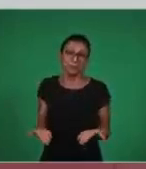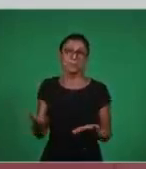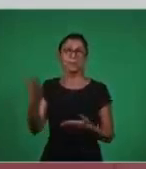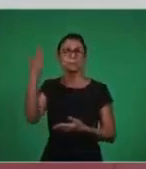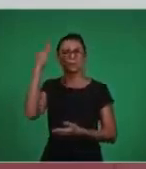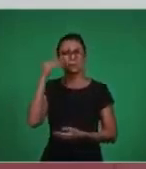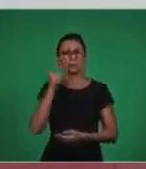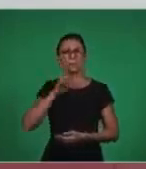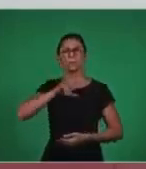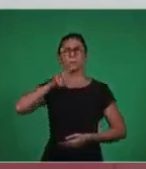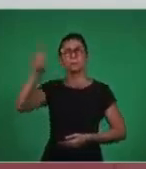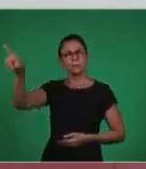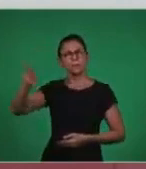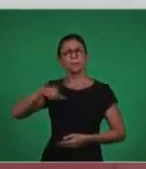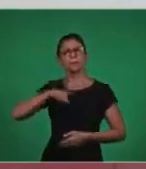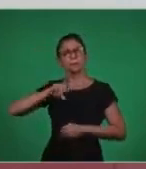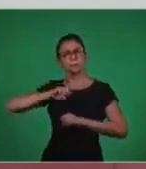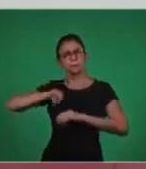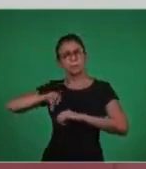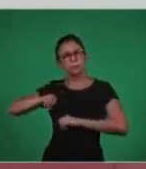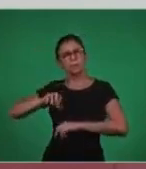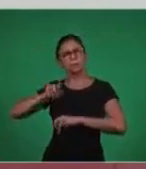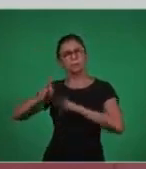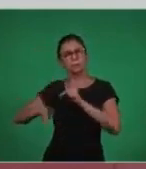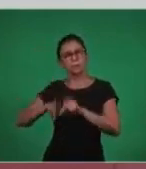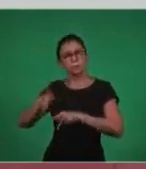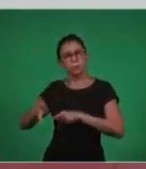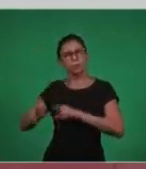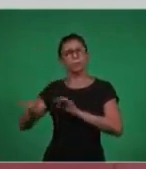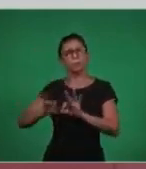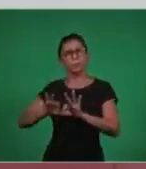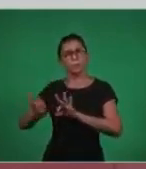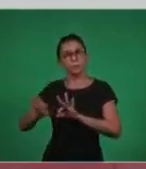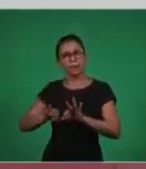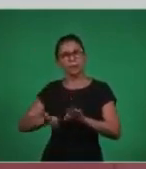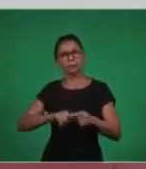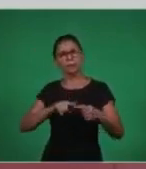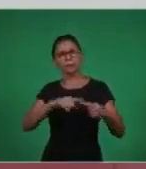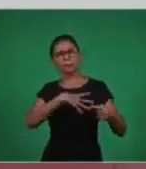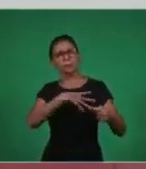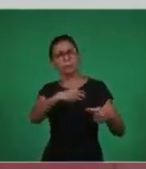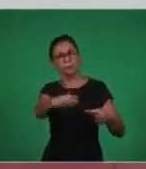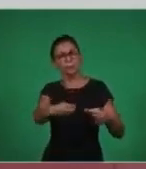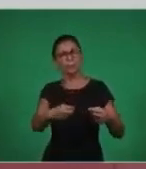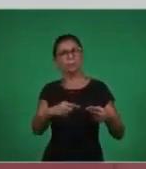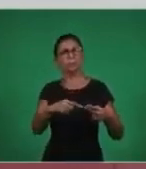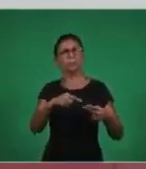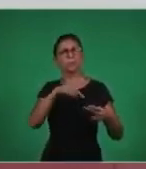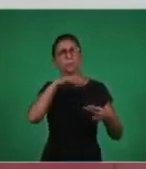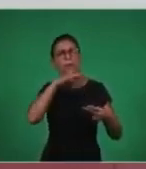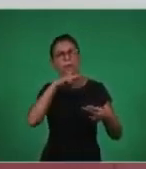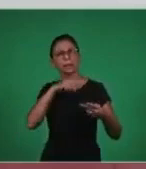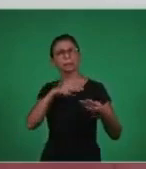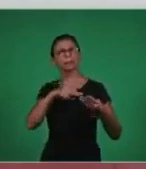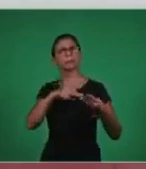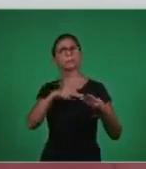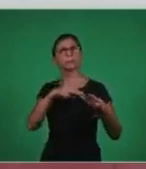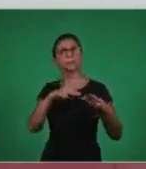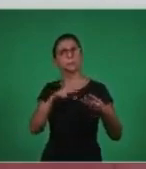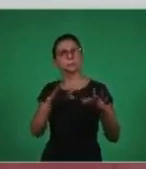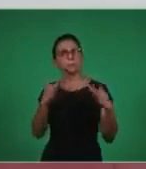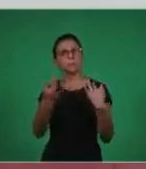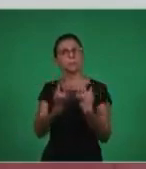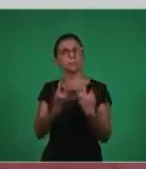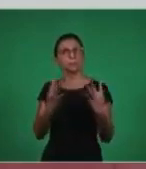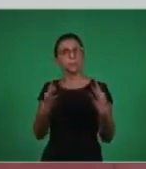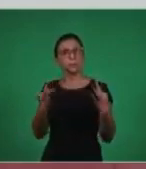prepare our church for tomorrow. Our children, our grandchildren,